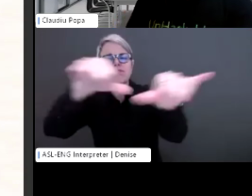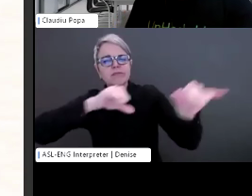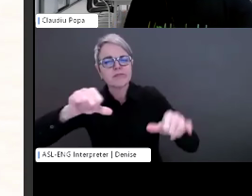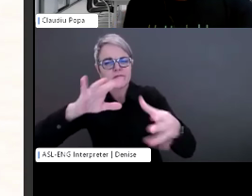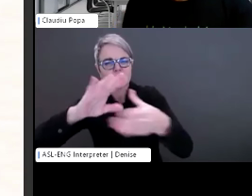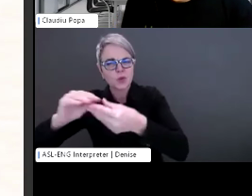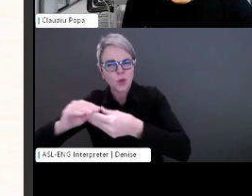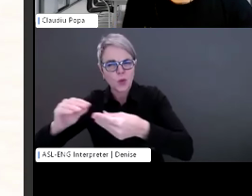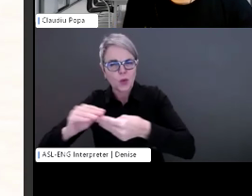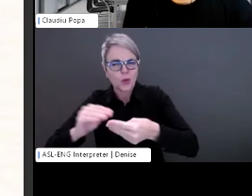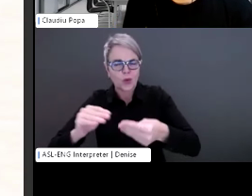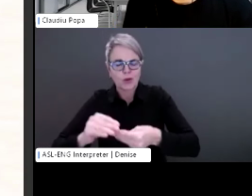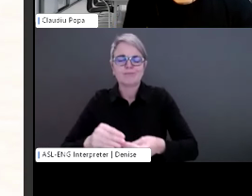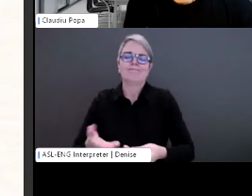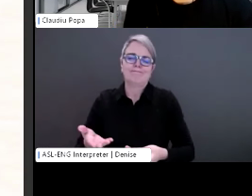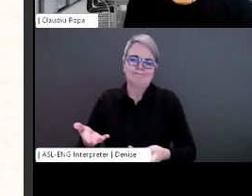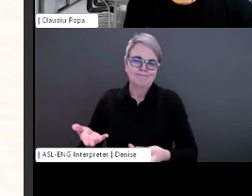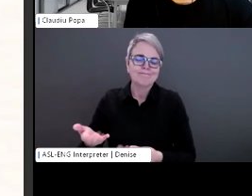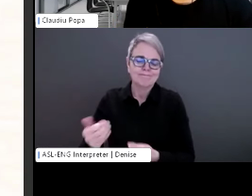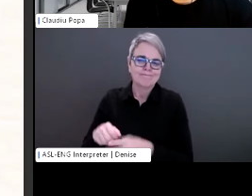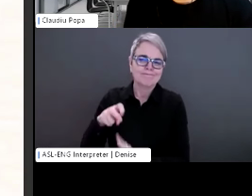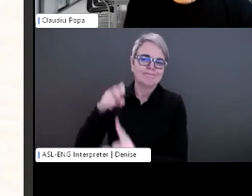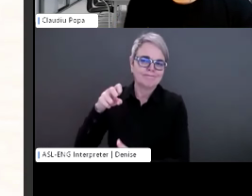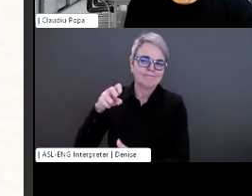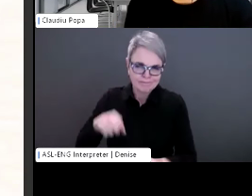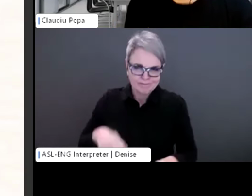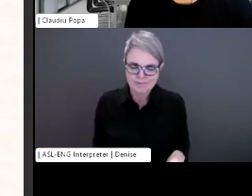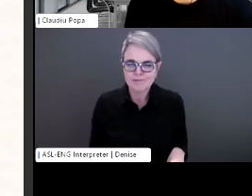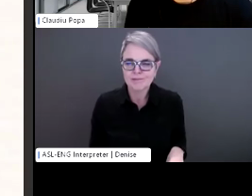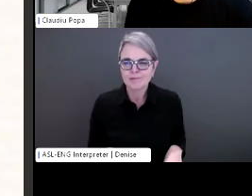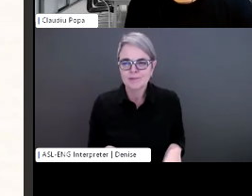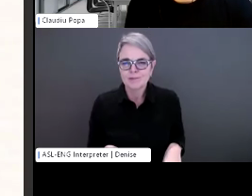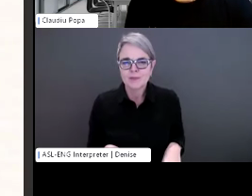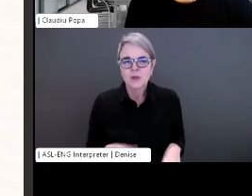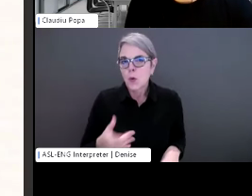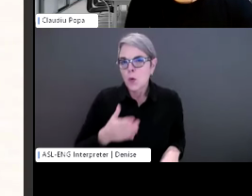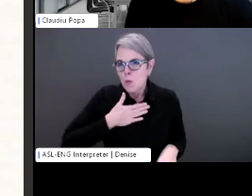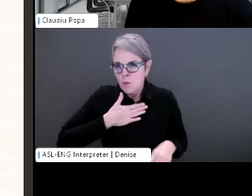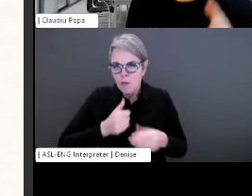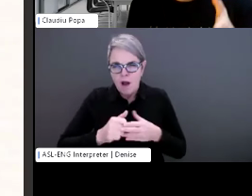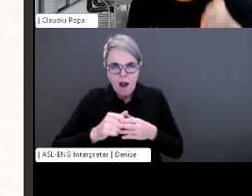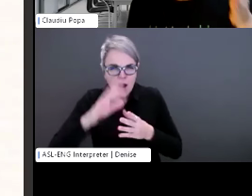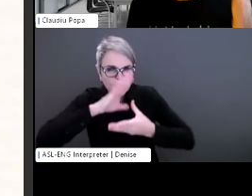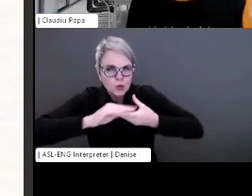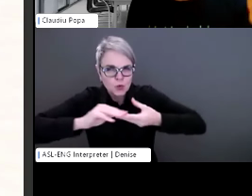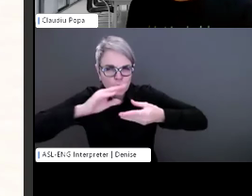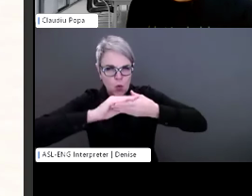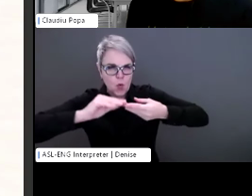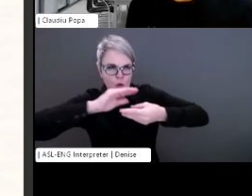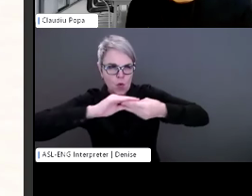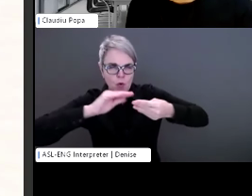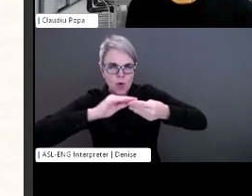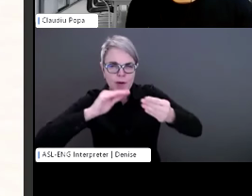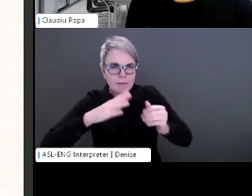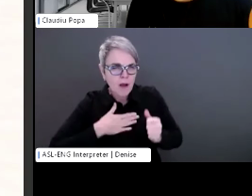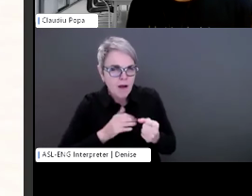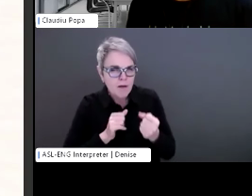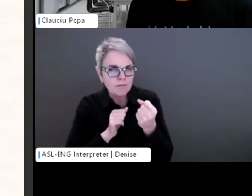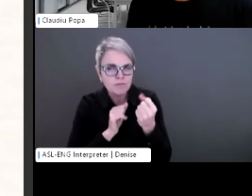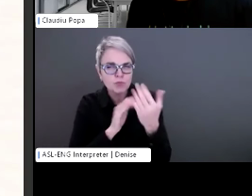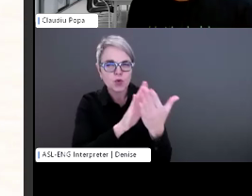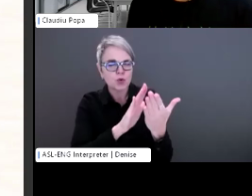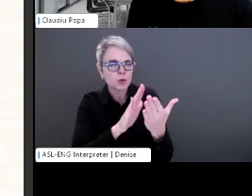little bit of a different approach to each and every target,